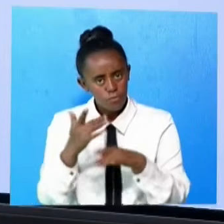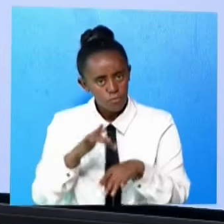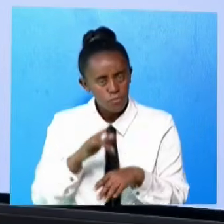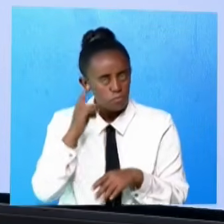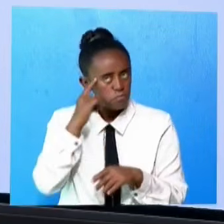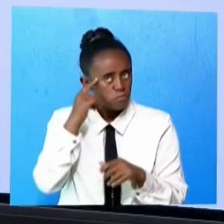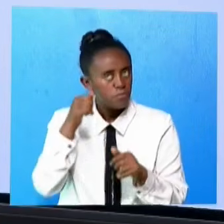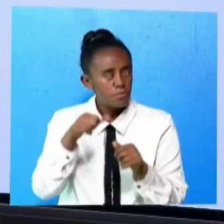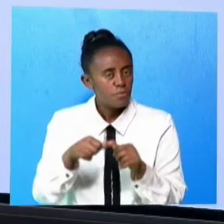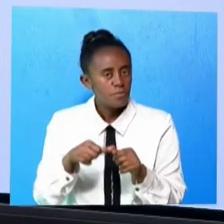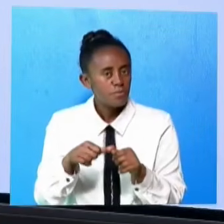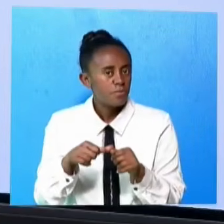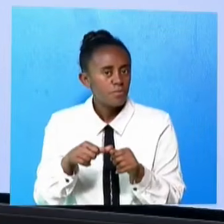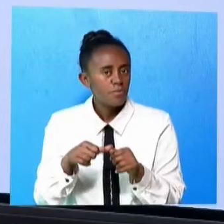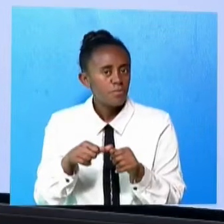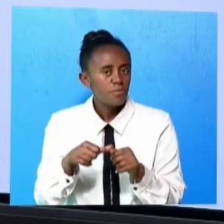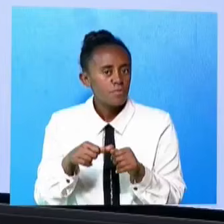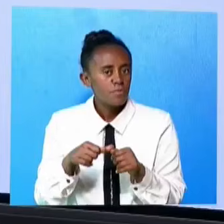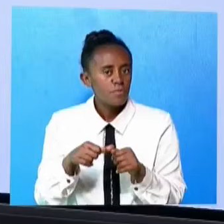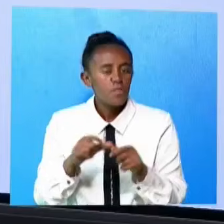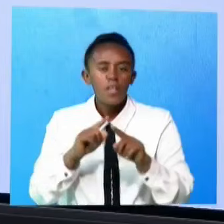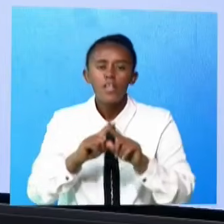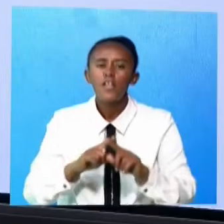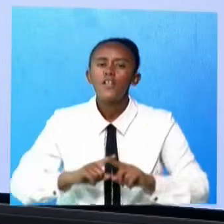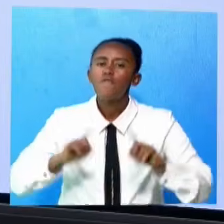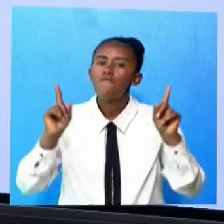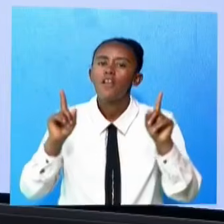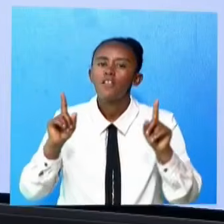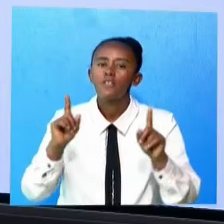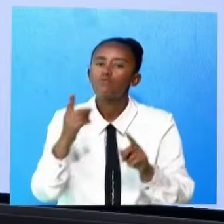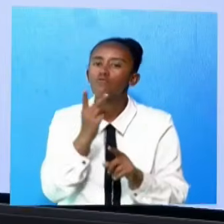mind that I would like to tell you about the difference between the two